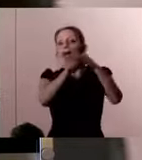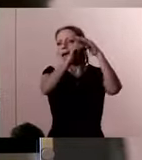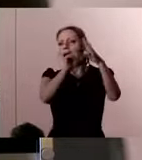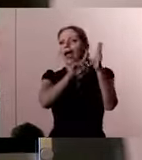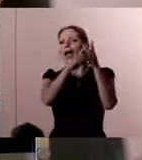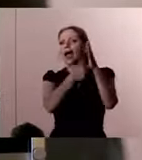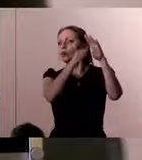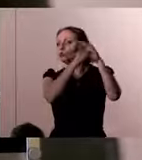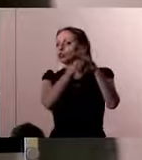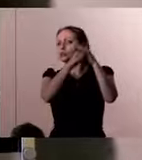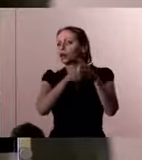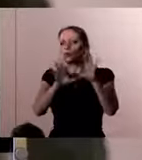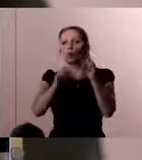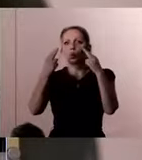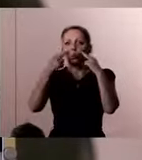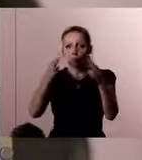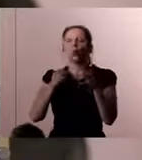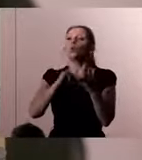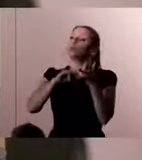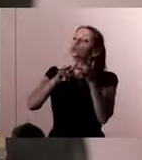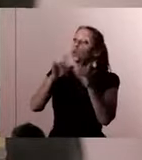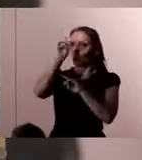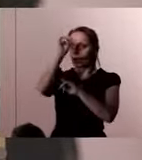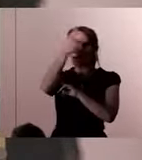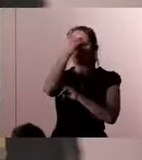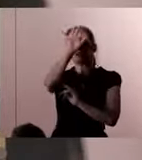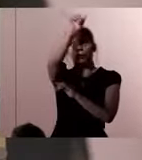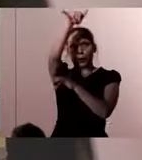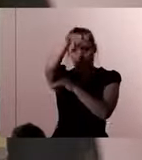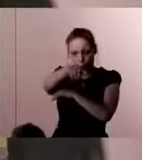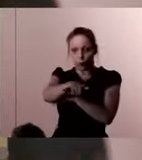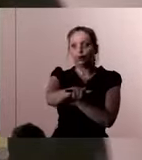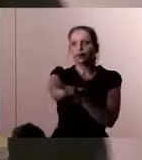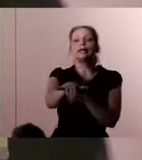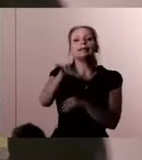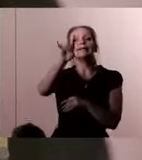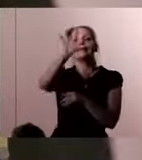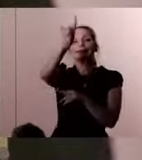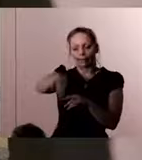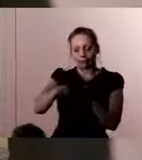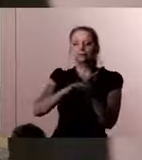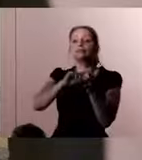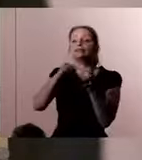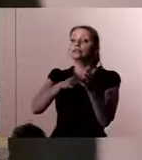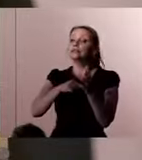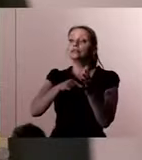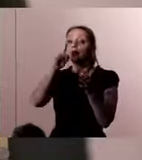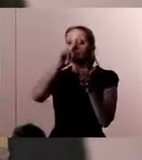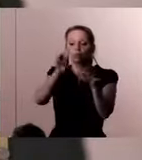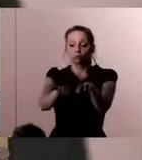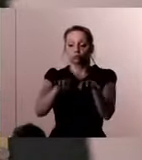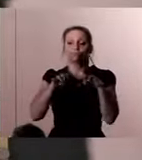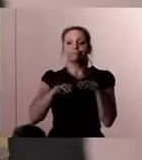standard procedure, the captain initiated a descent to 10,000 feet. The passengers were calm throughout the